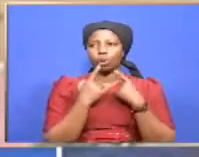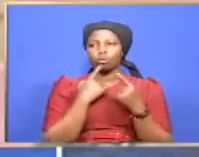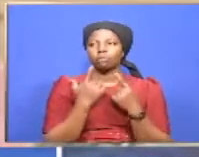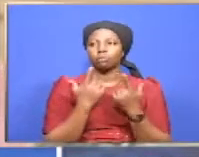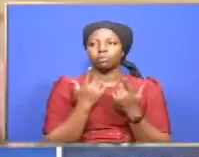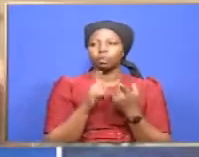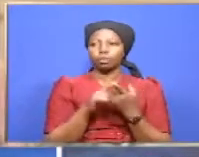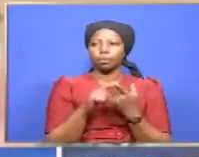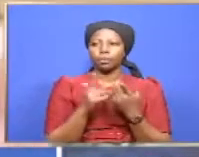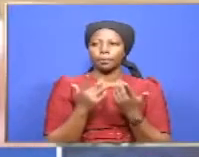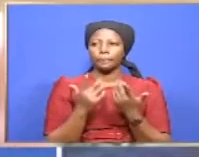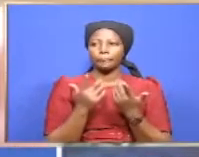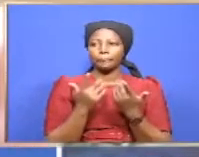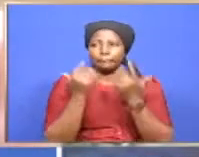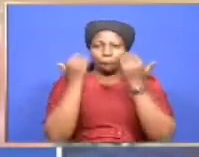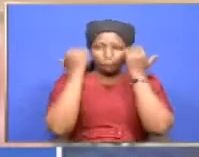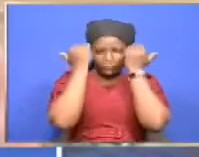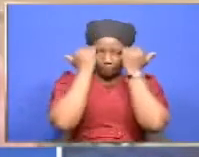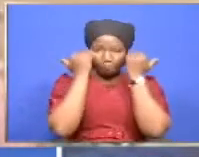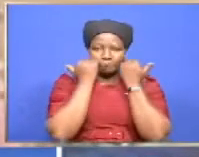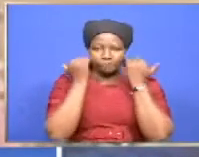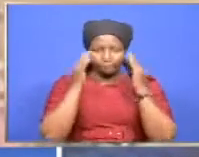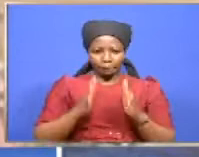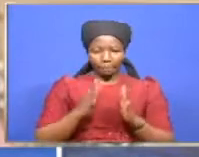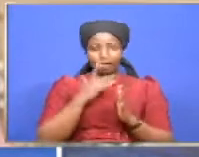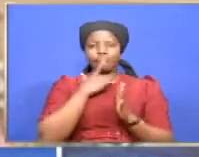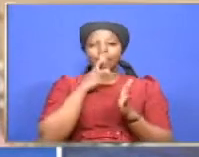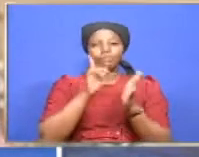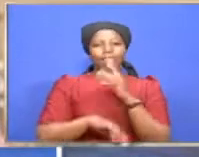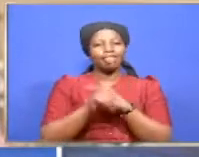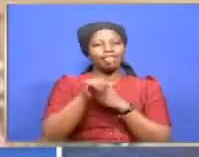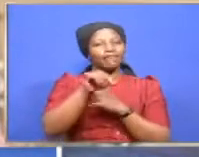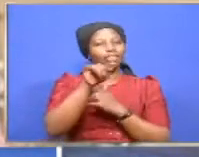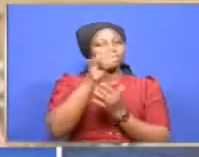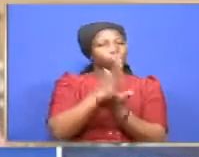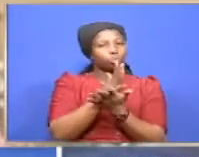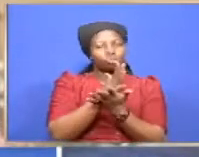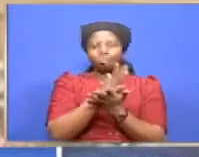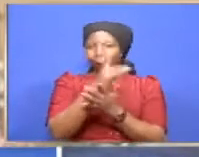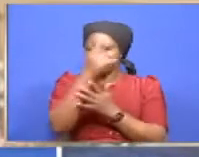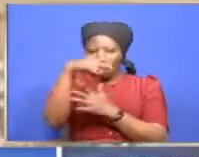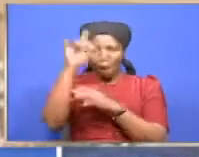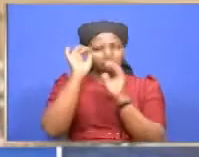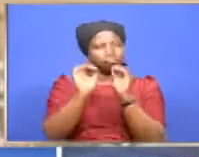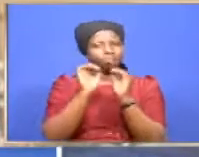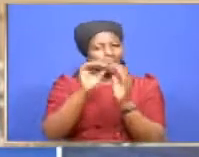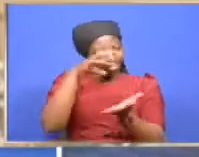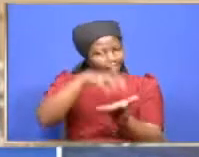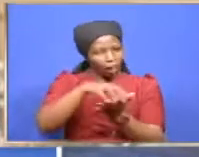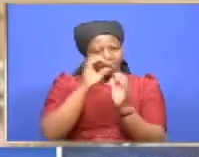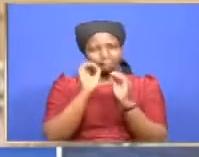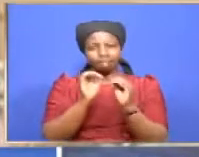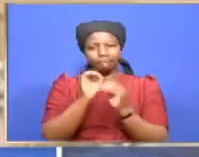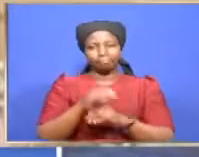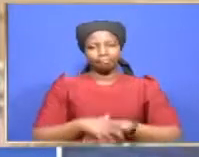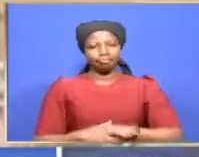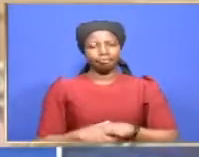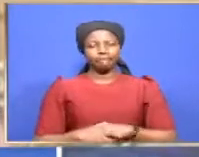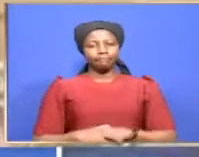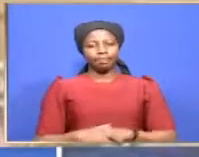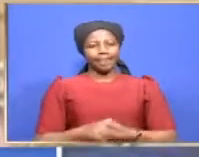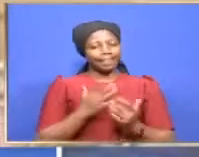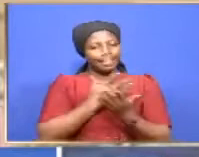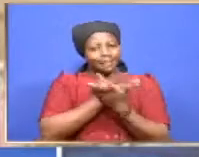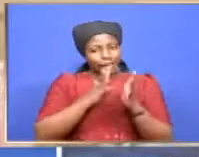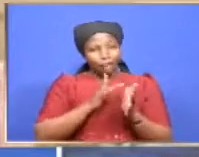talk to the magistrate, saying that this was not really the case, given that anyone who takes plea in the court,